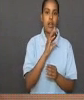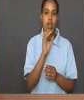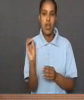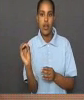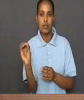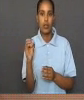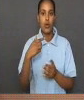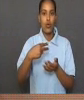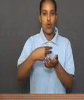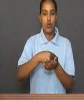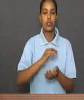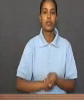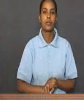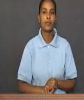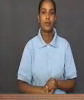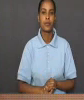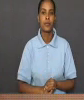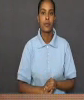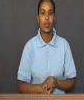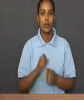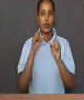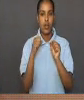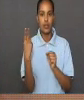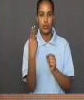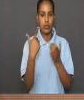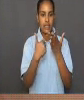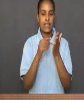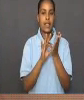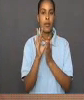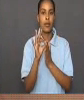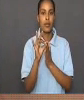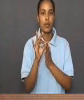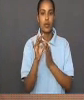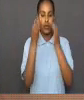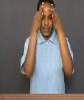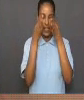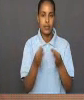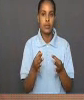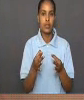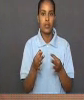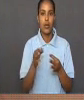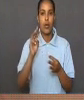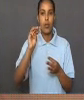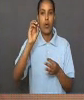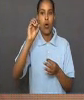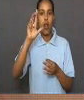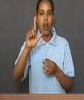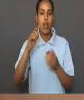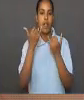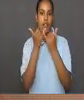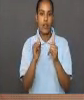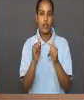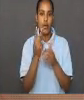water and glucose. We can use these numbers to determine the